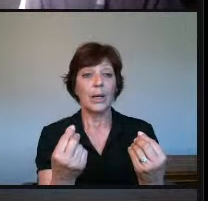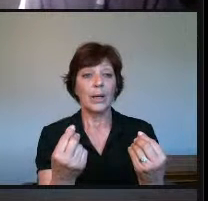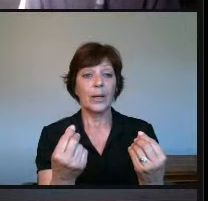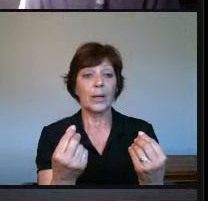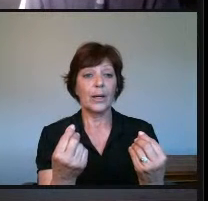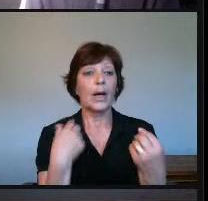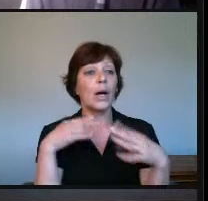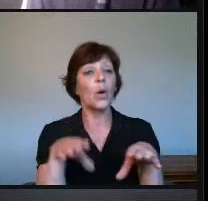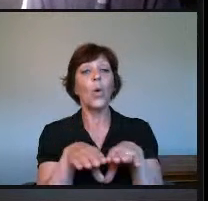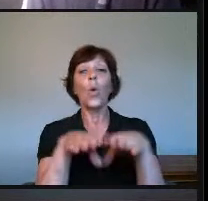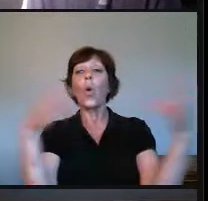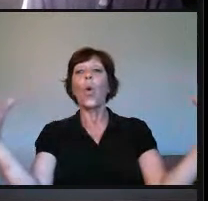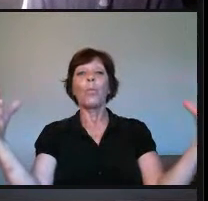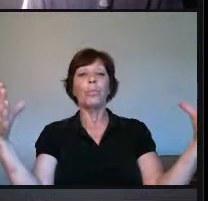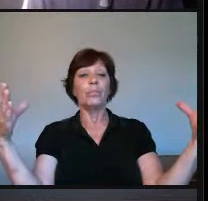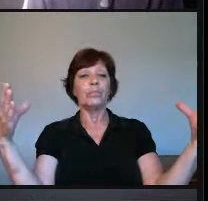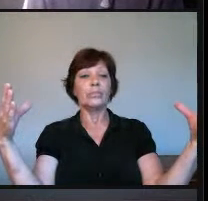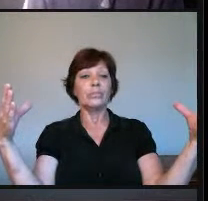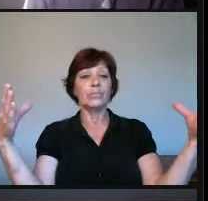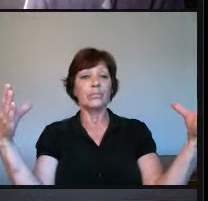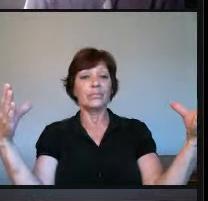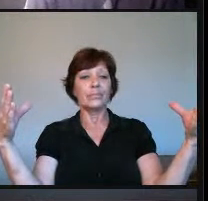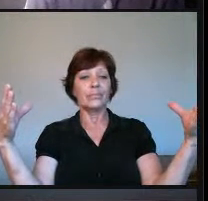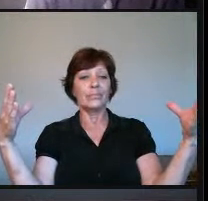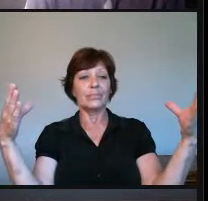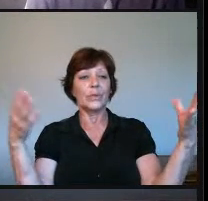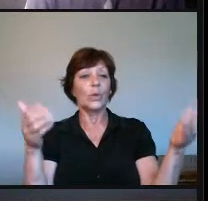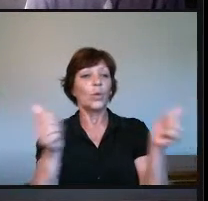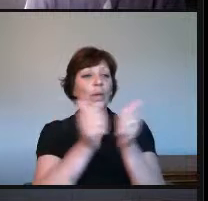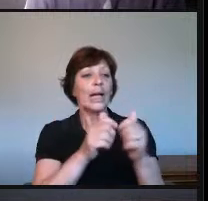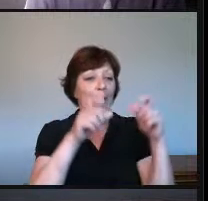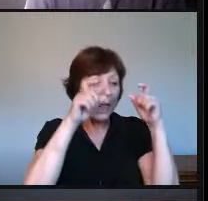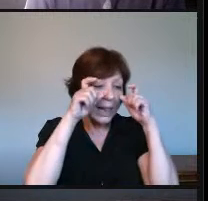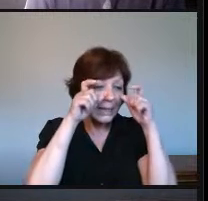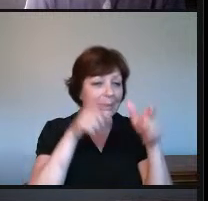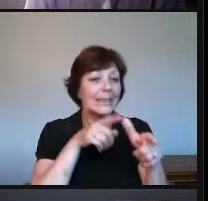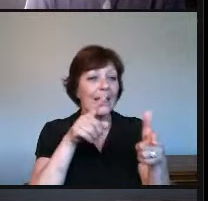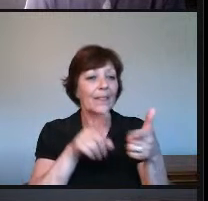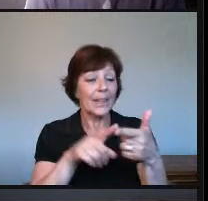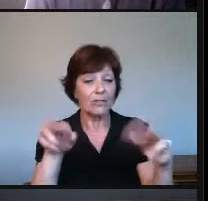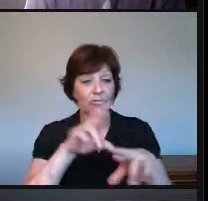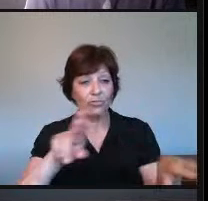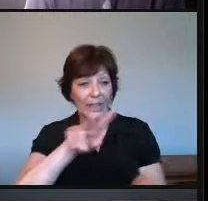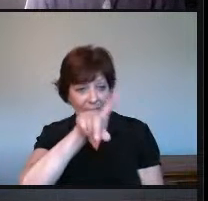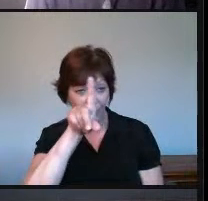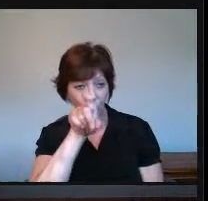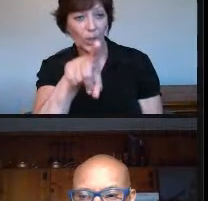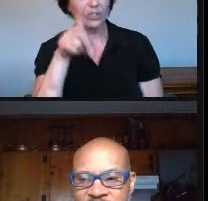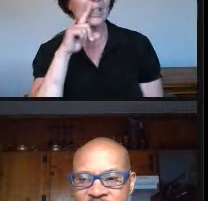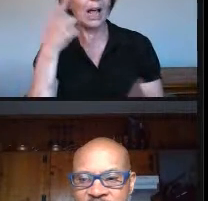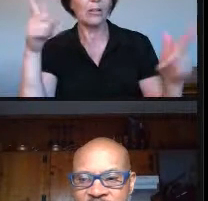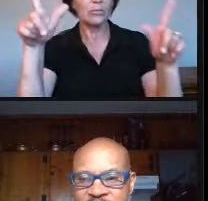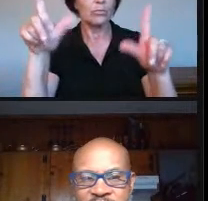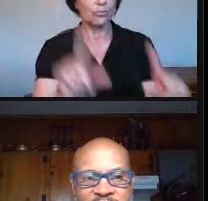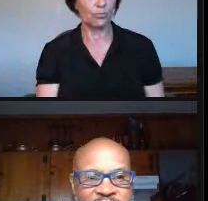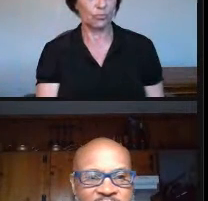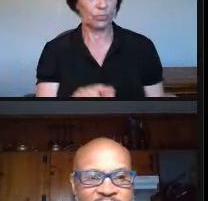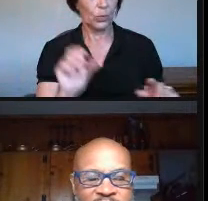is I'm opening it up so I can read a little bit because I don't have my glasses on, and then when we're ready for questions, I'll minimize it so I can see.